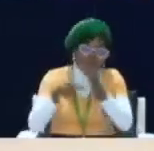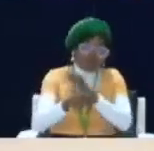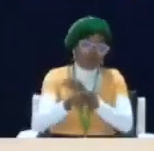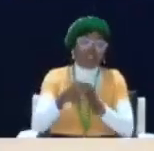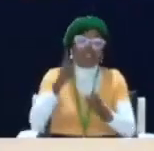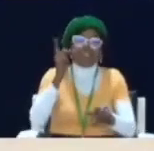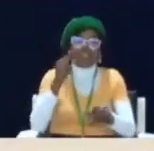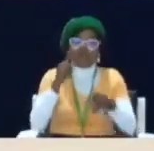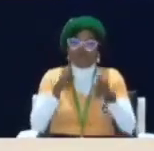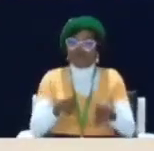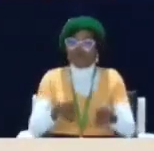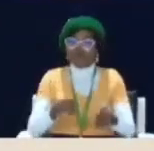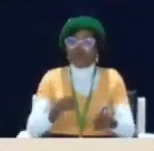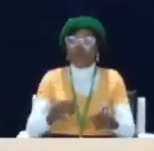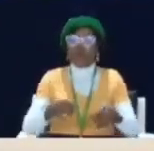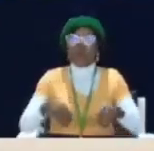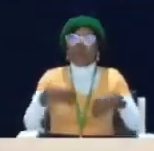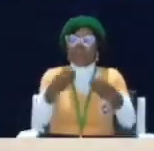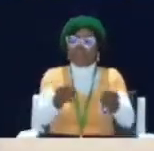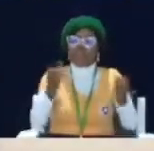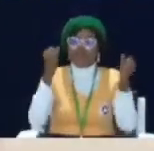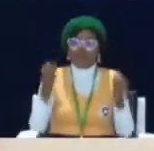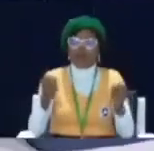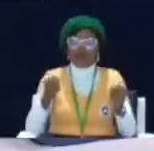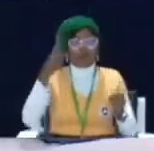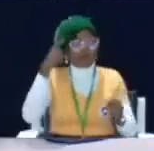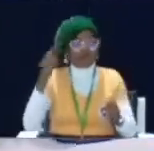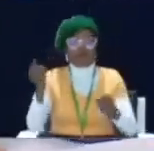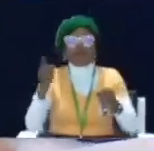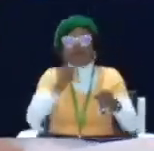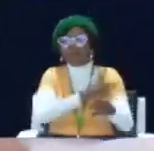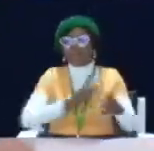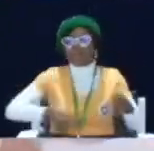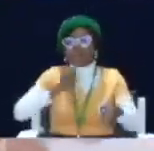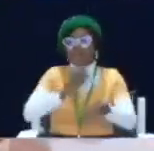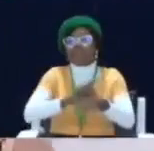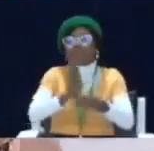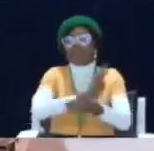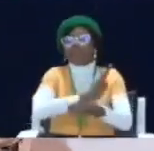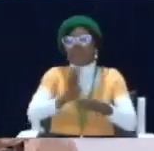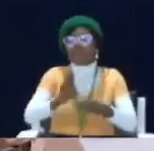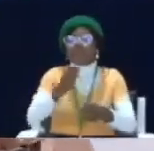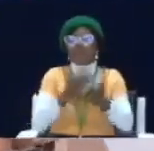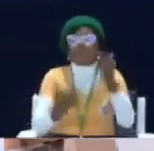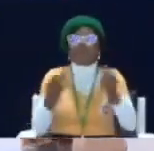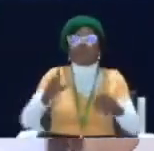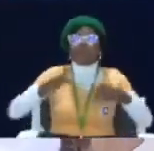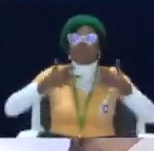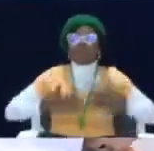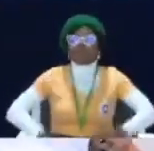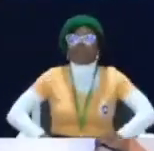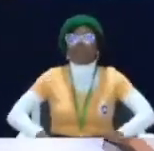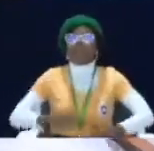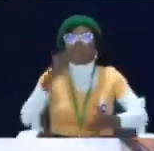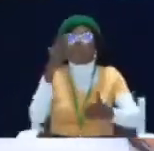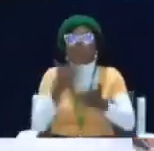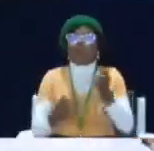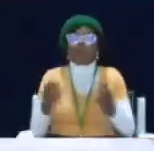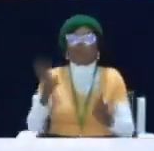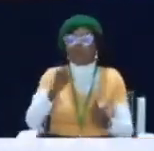people are empowered for the kingdom business. Some are discouraged. Some are